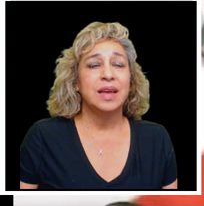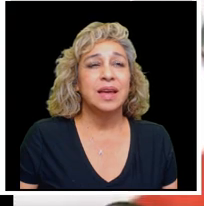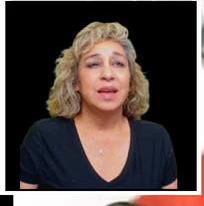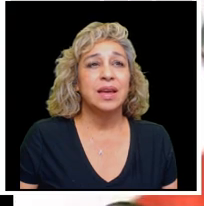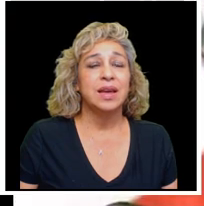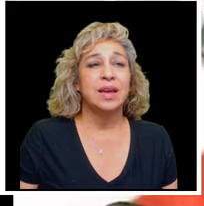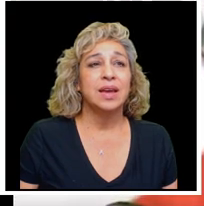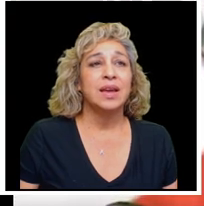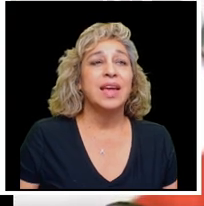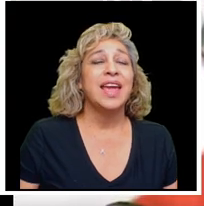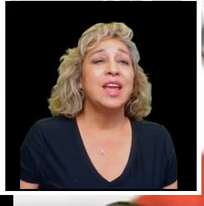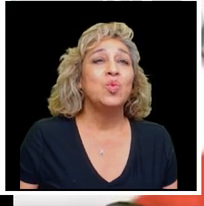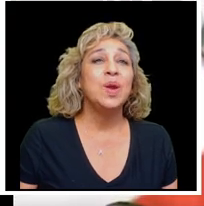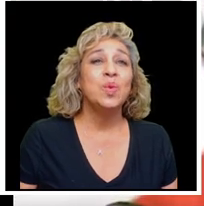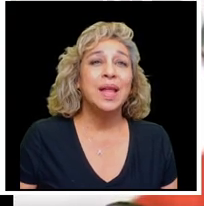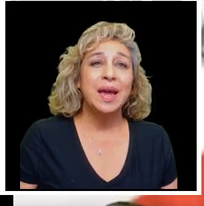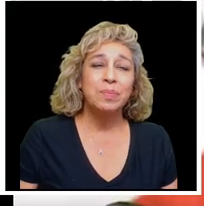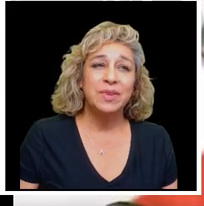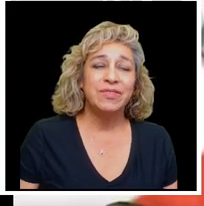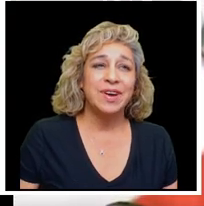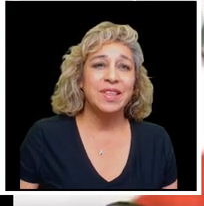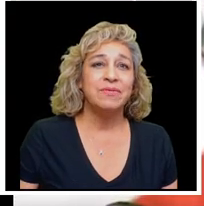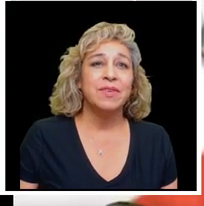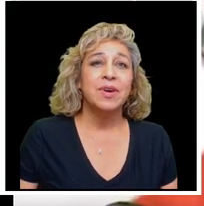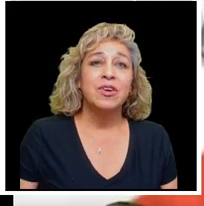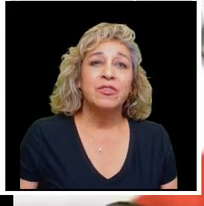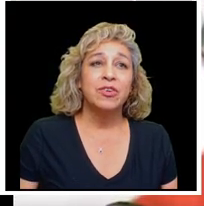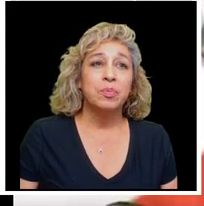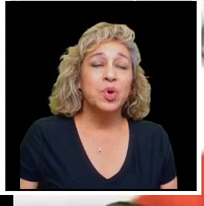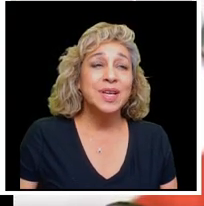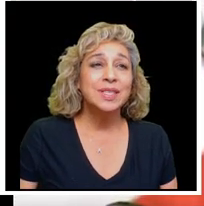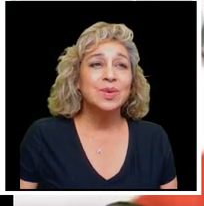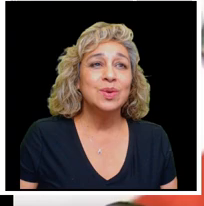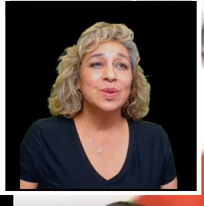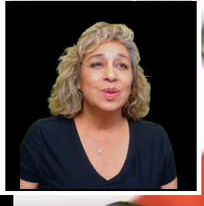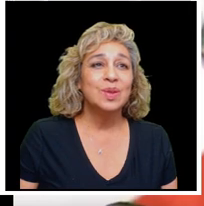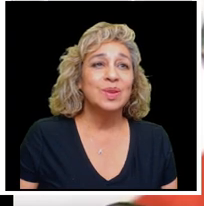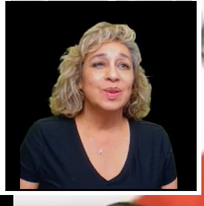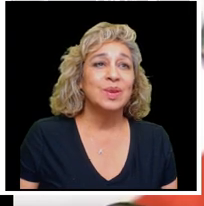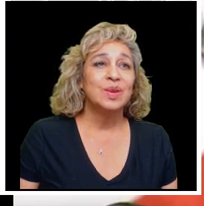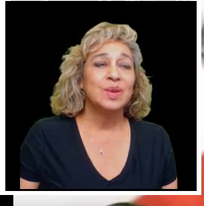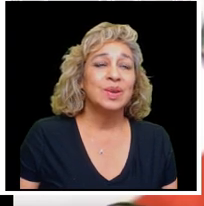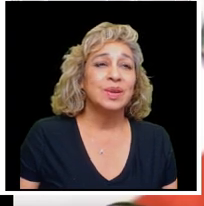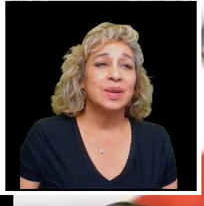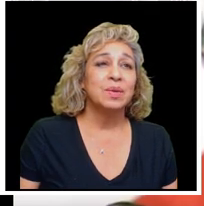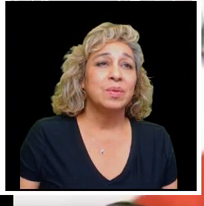and we will amplify them for preschool